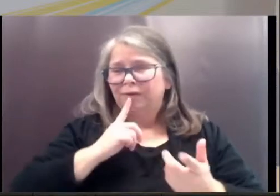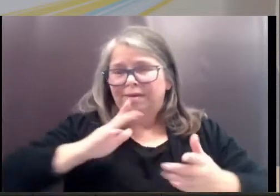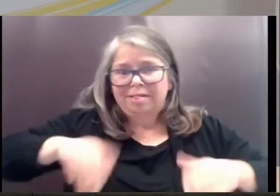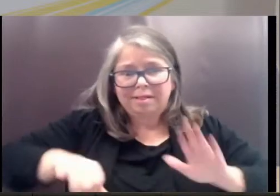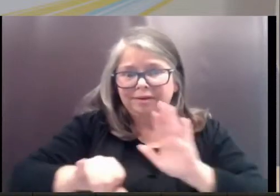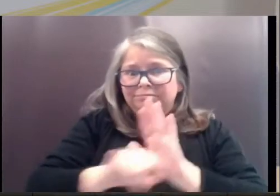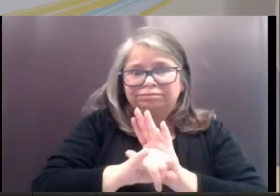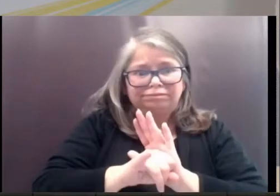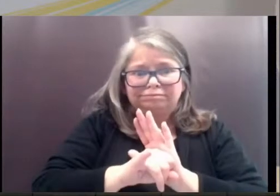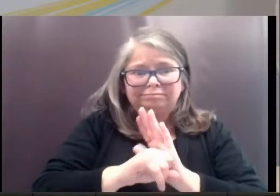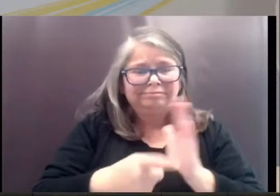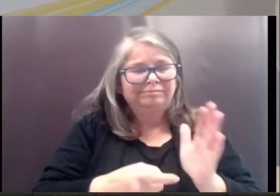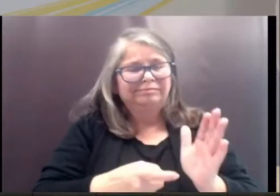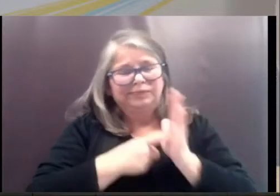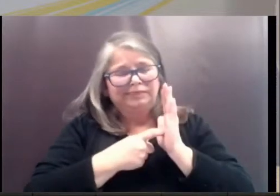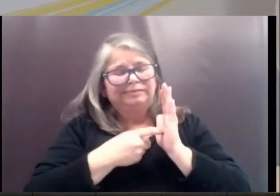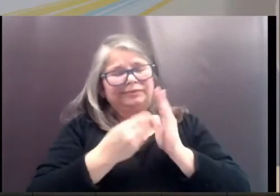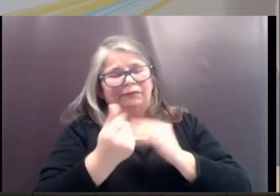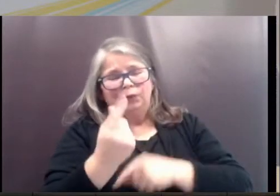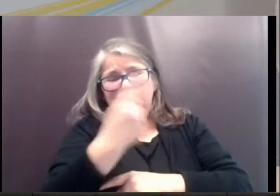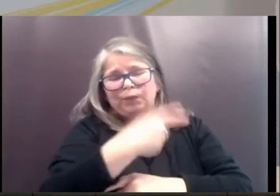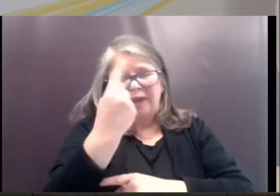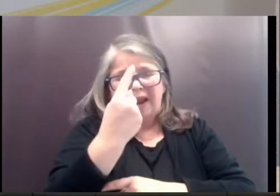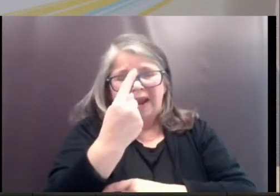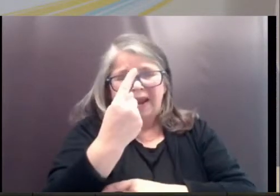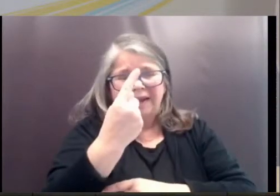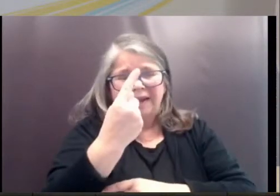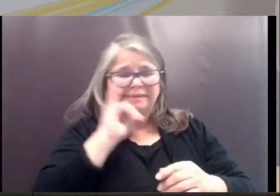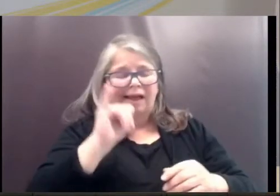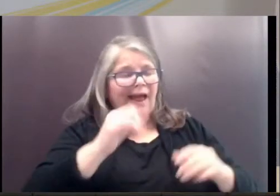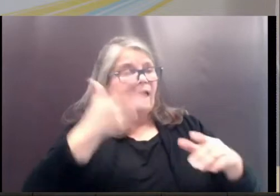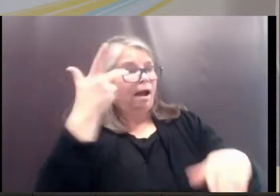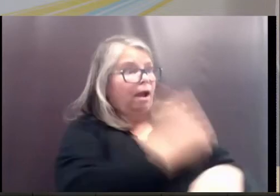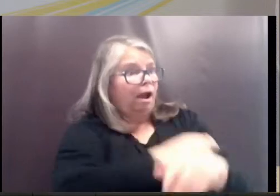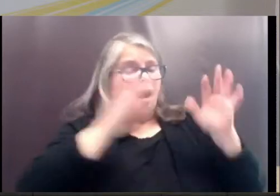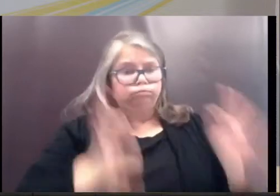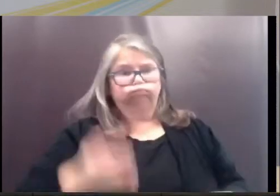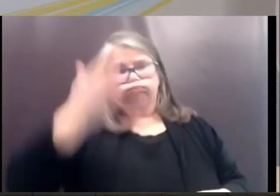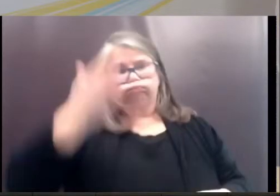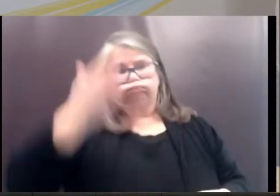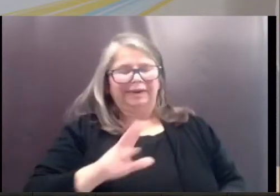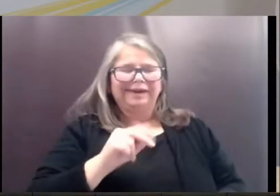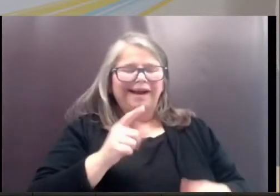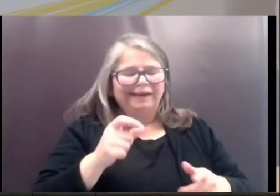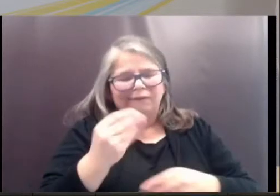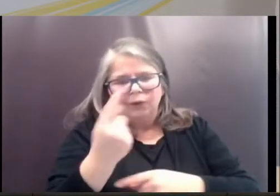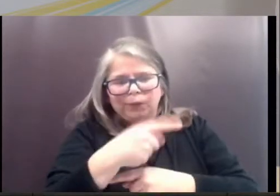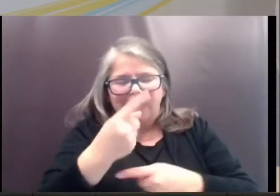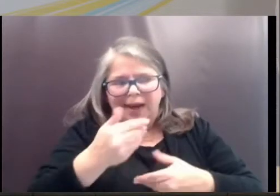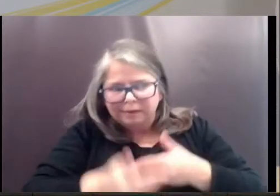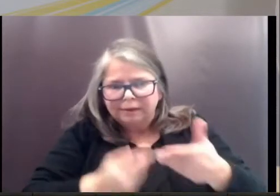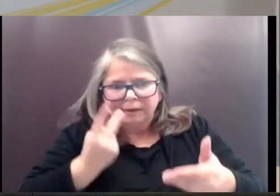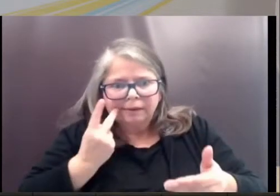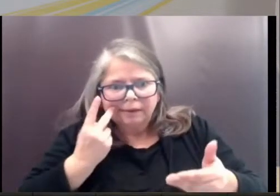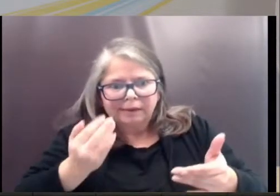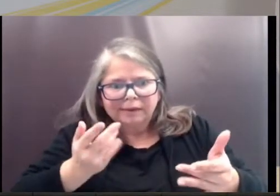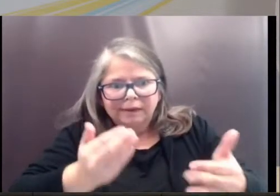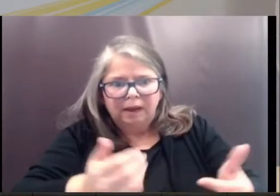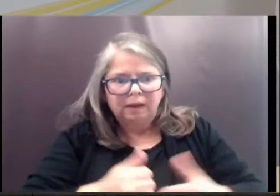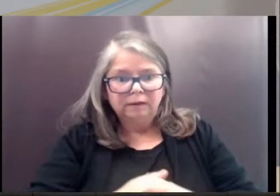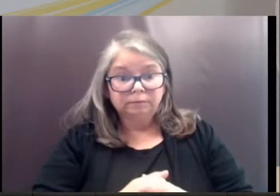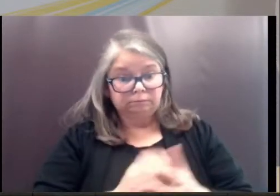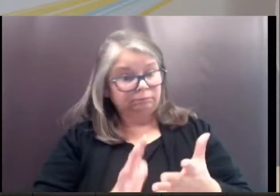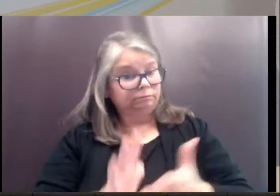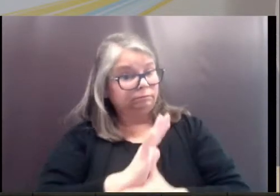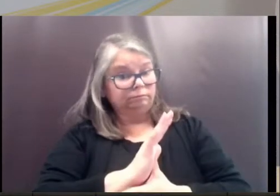to determine that. I think it really highlights to me why it's important to do anyone with symptoms. And sometimes that age